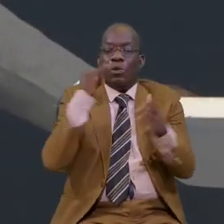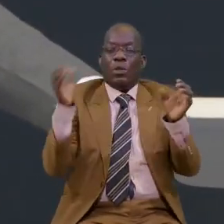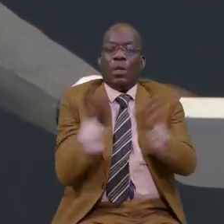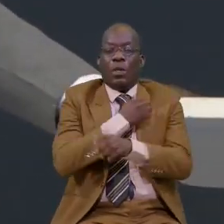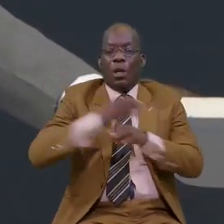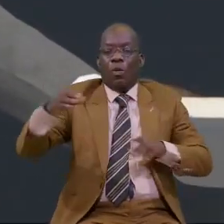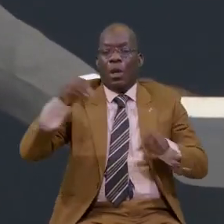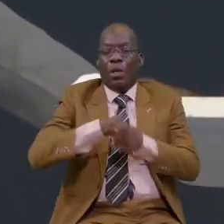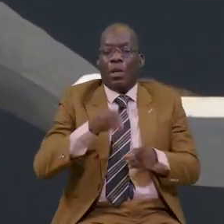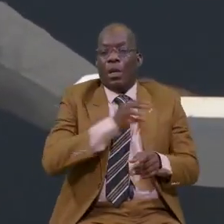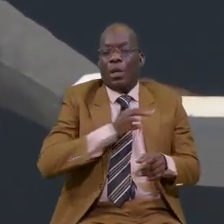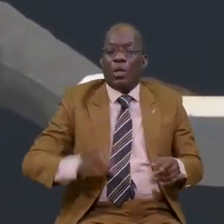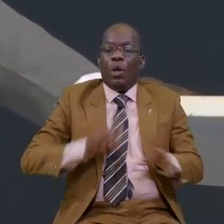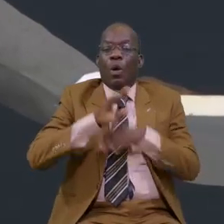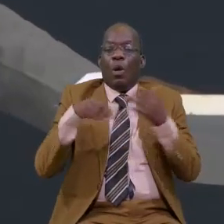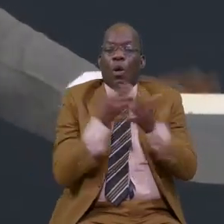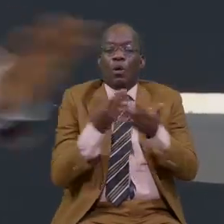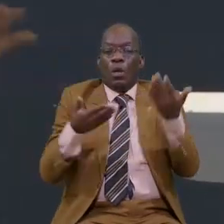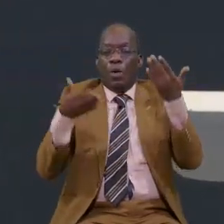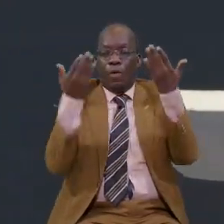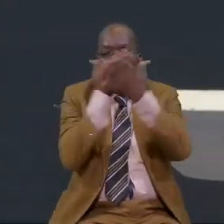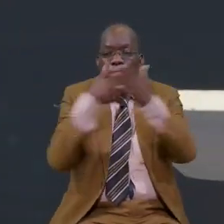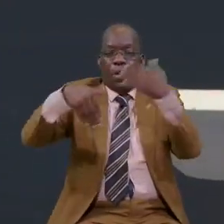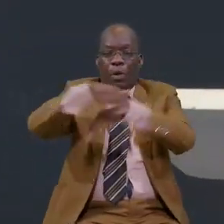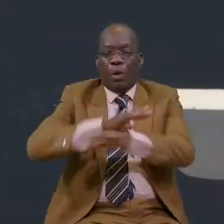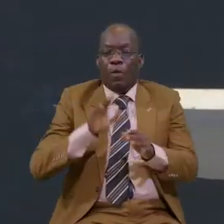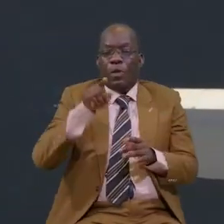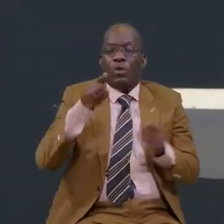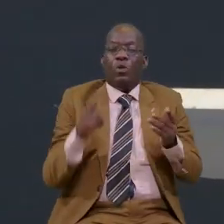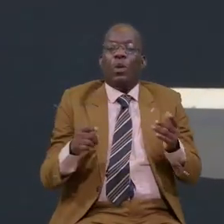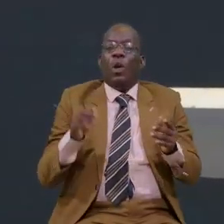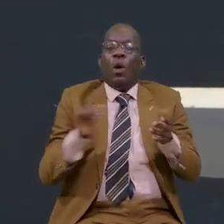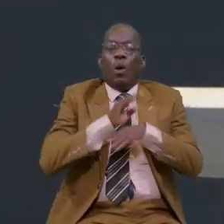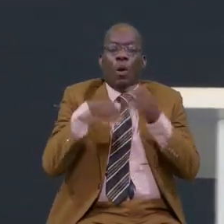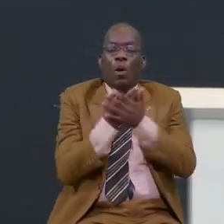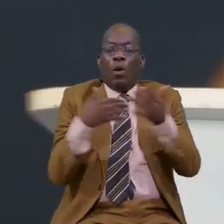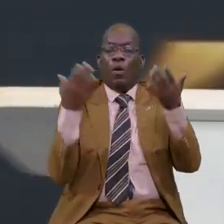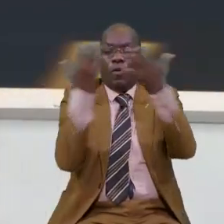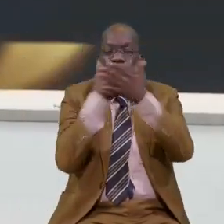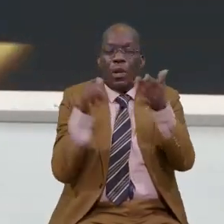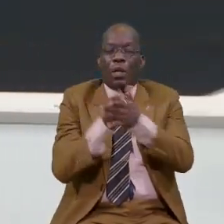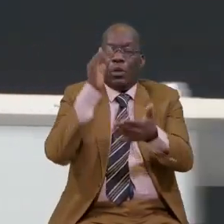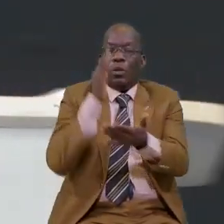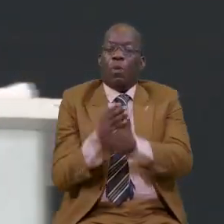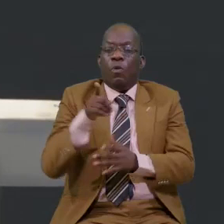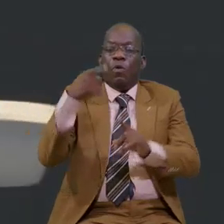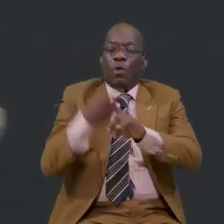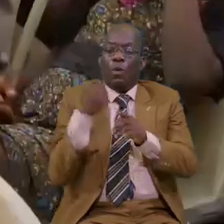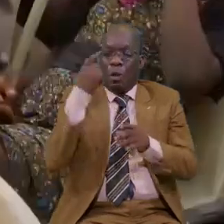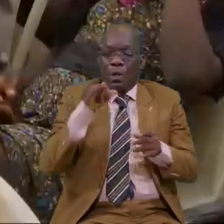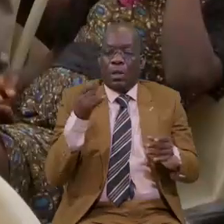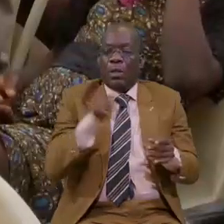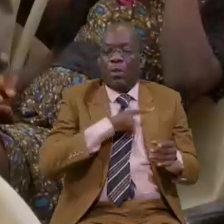that covered you, all the veil that stopped you from understanding the scriptures, the Lord will take it away